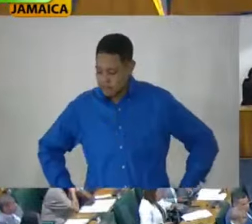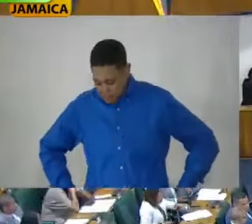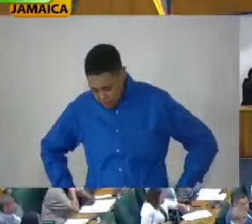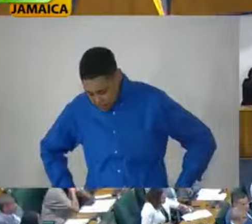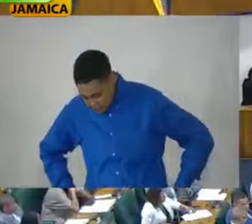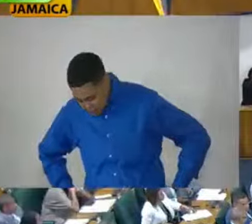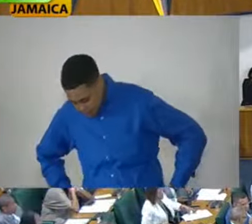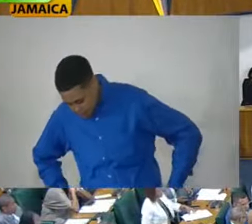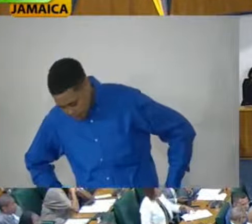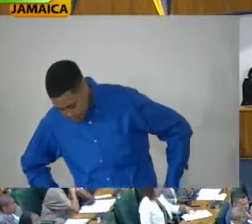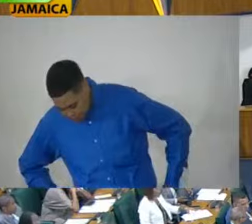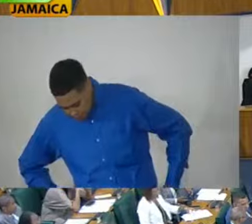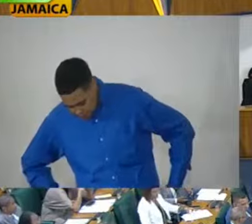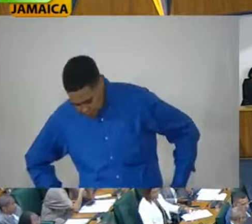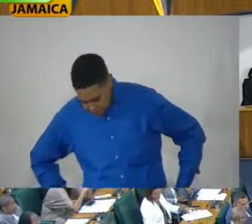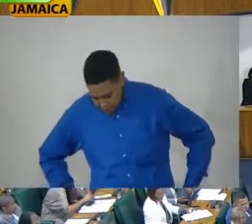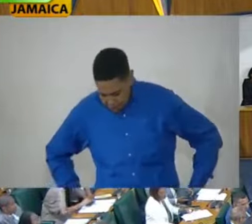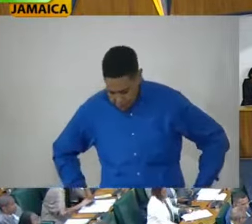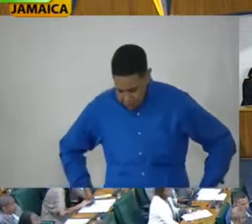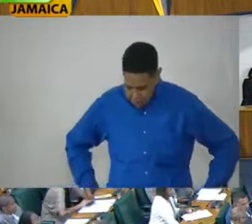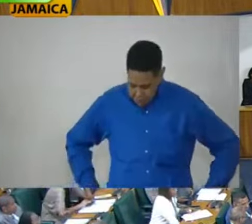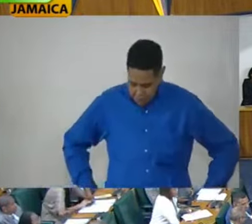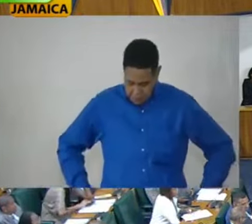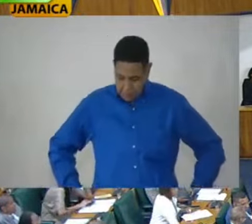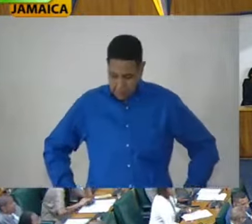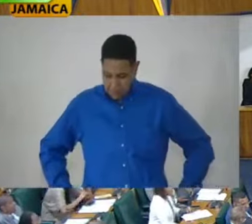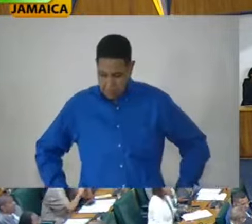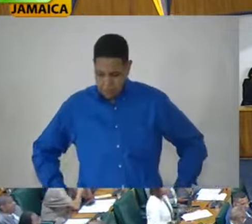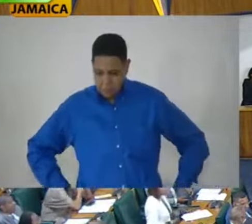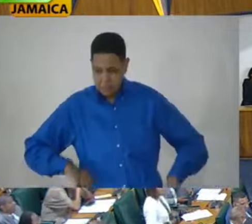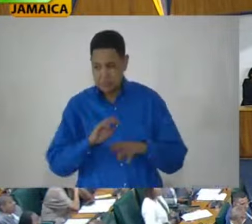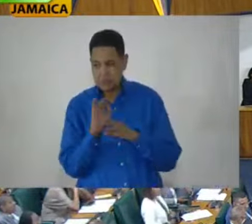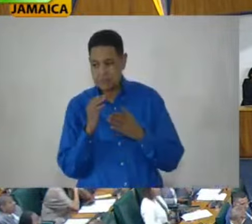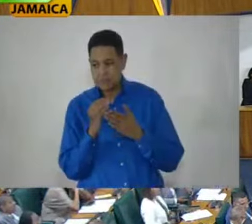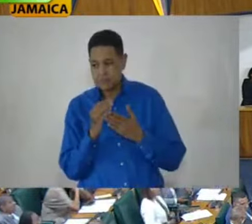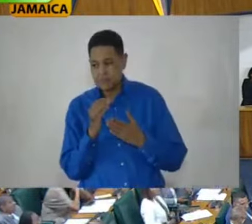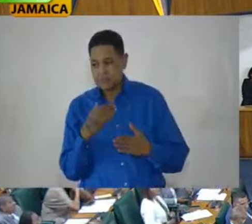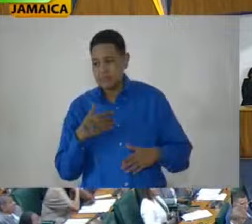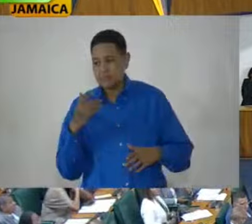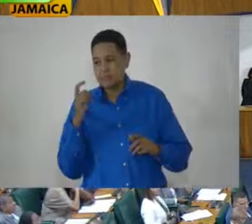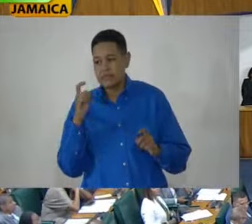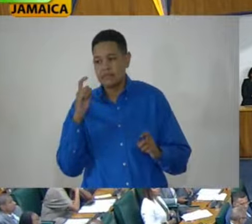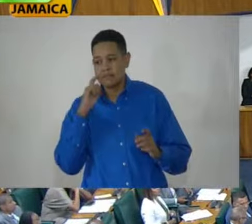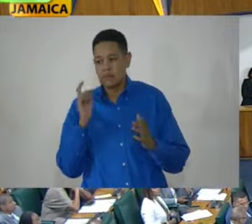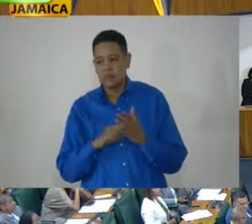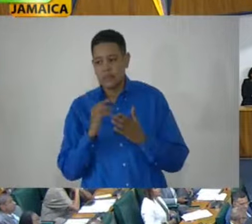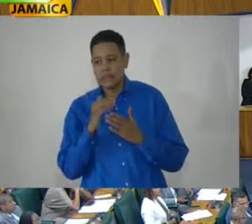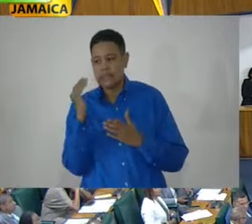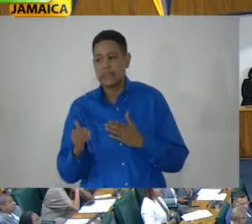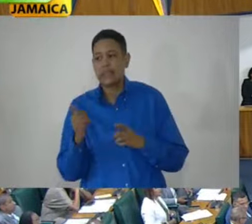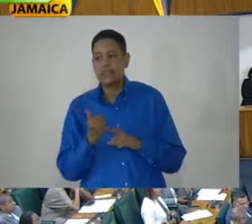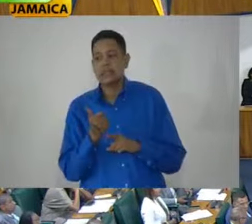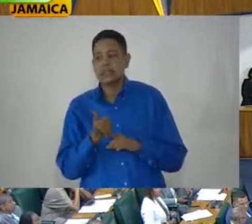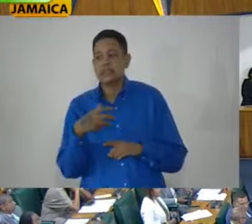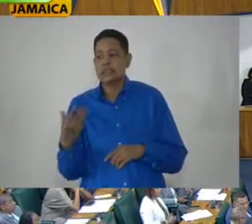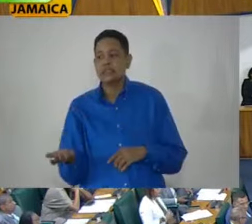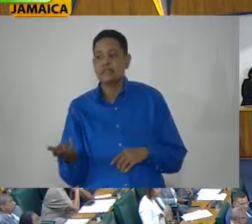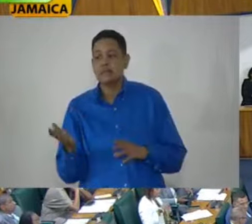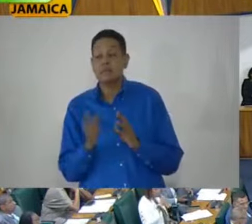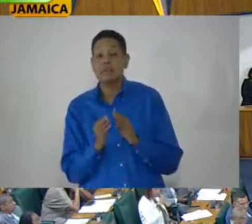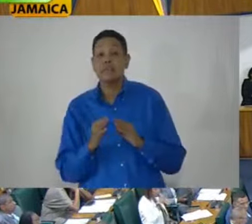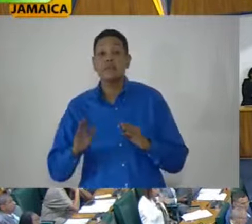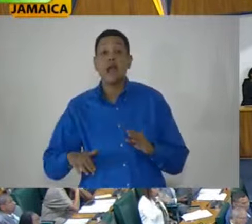of Finance. Thank you, Madam Speaker. Madam Speaker, I beg to give notice that at the next